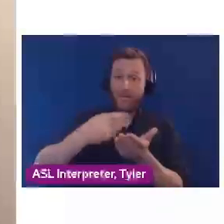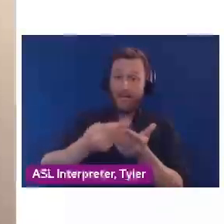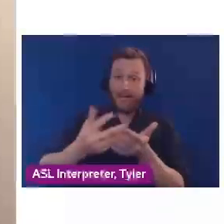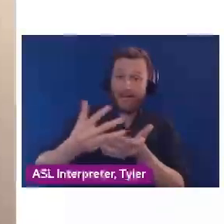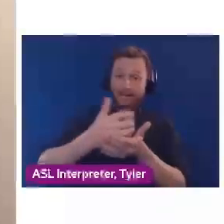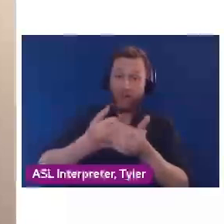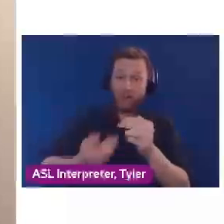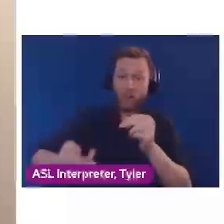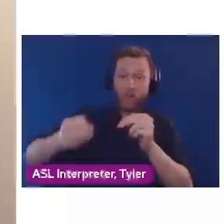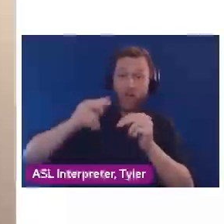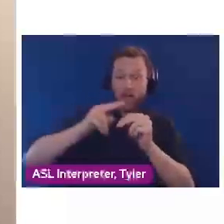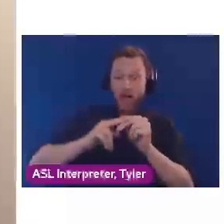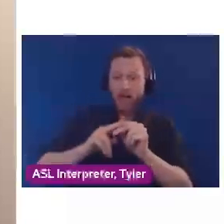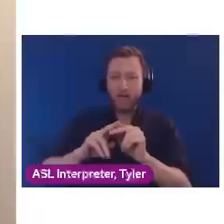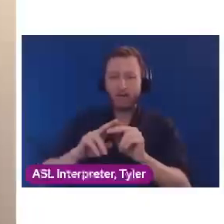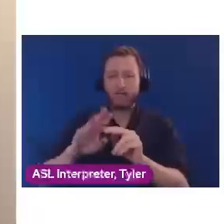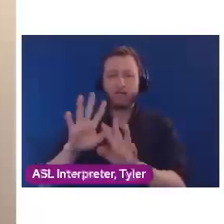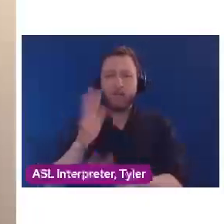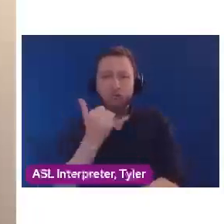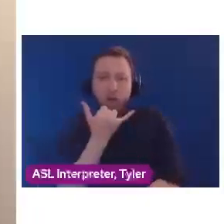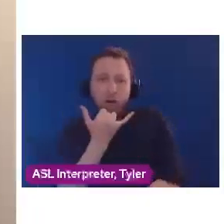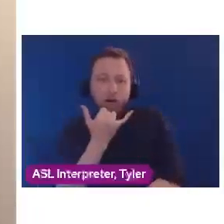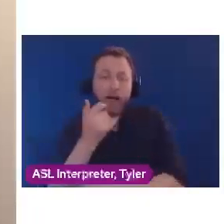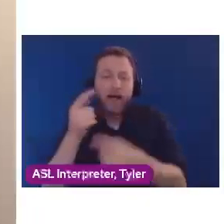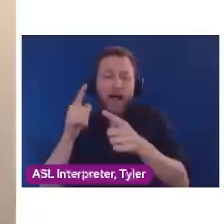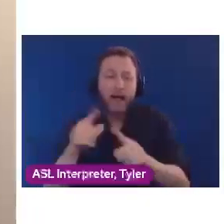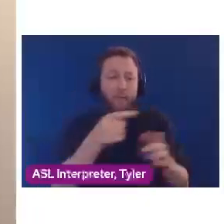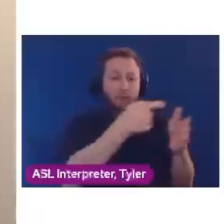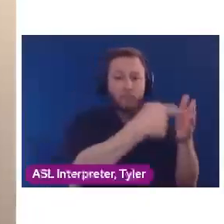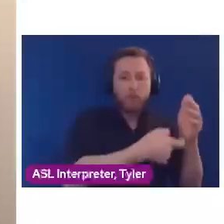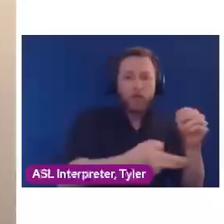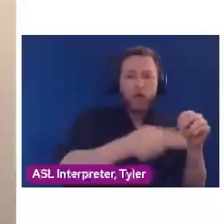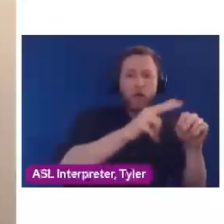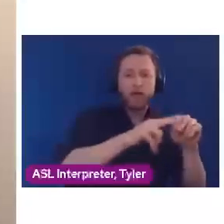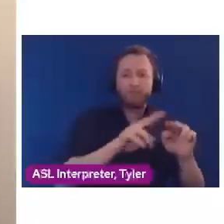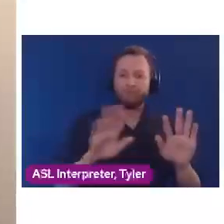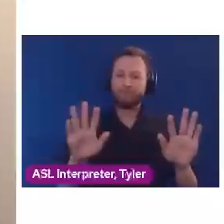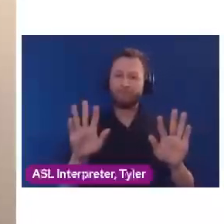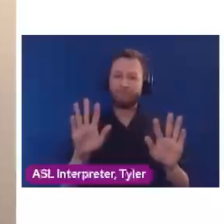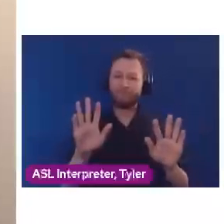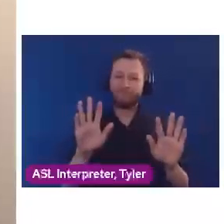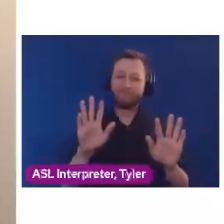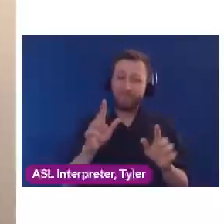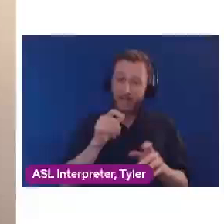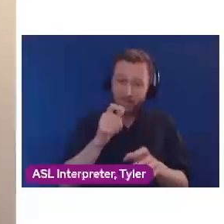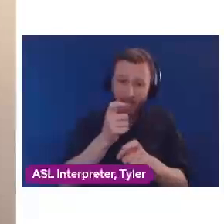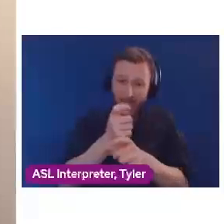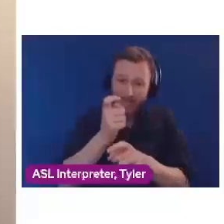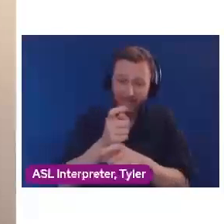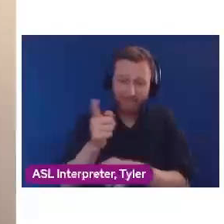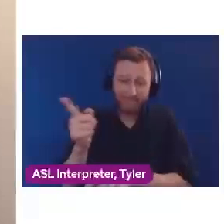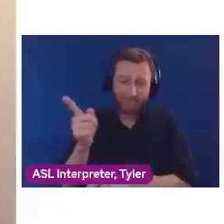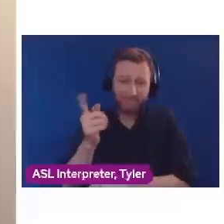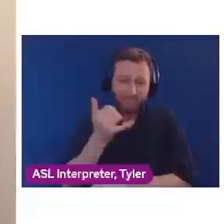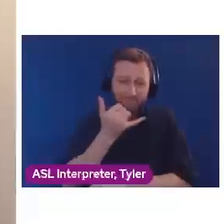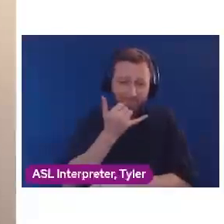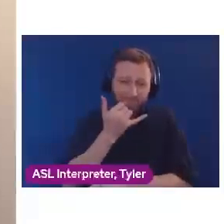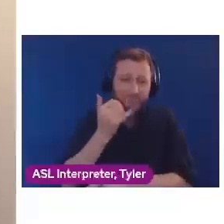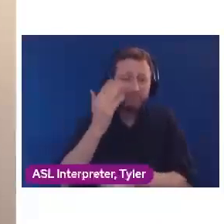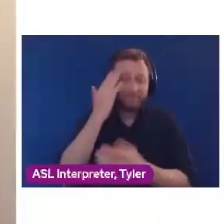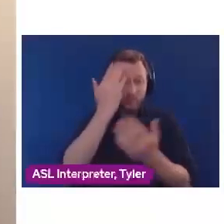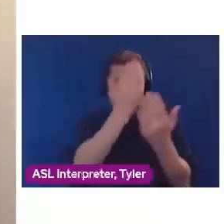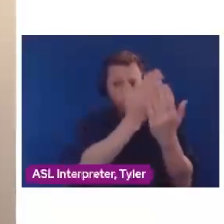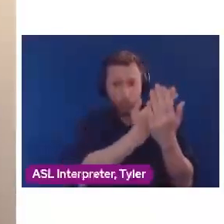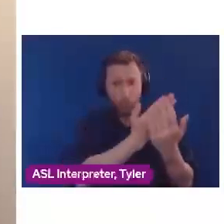why prices are going up. However, what we know overwhelmingly is that the evidence is that